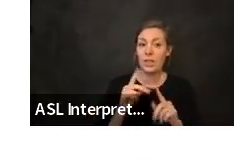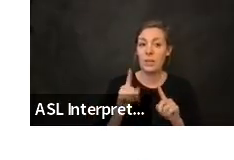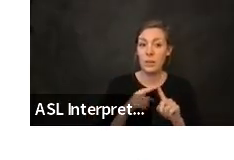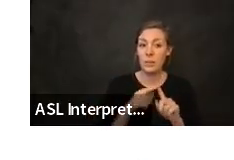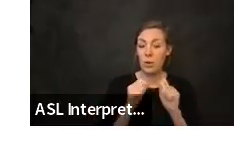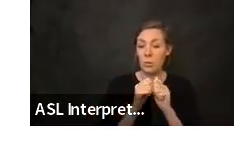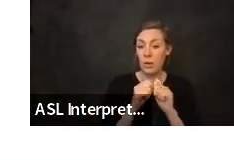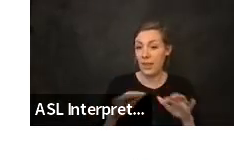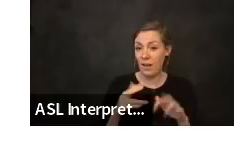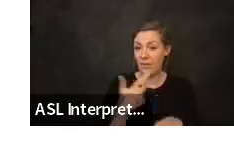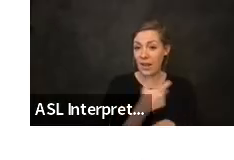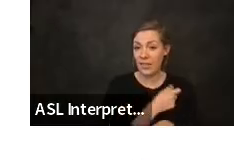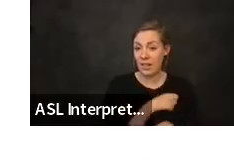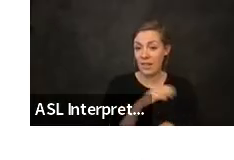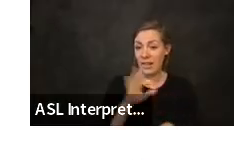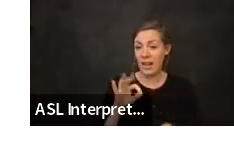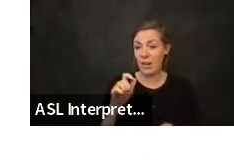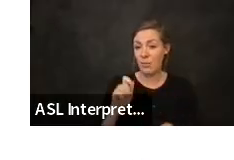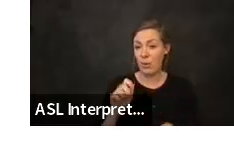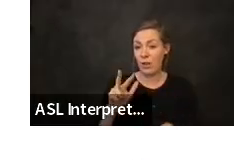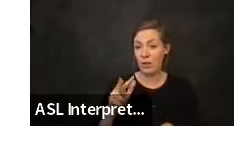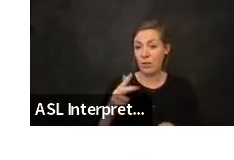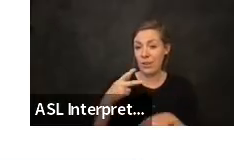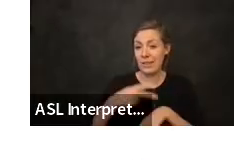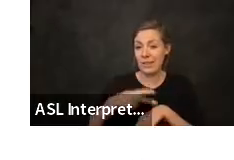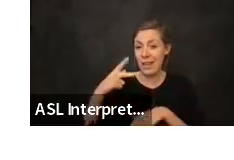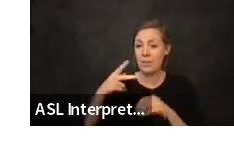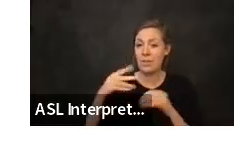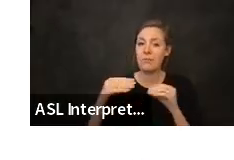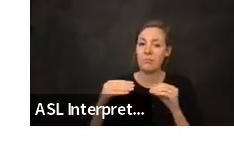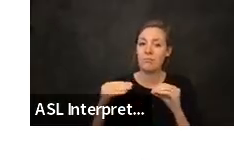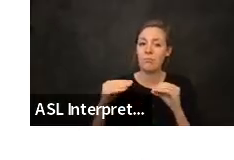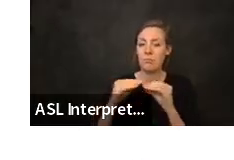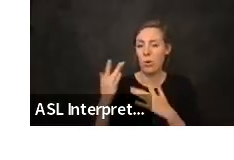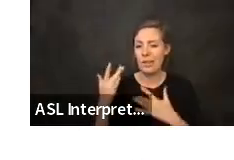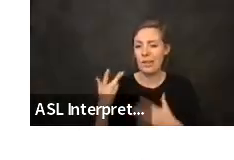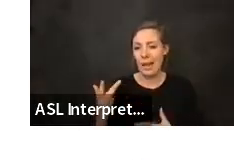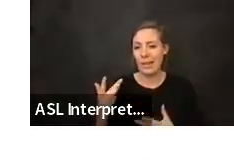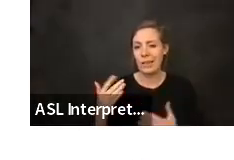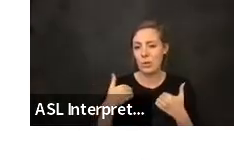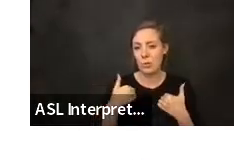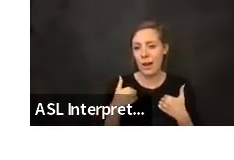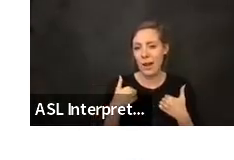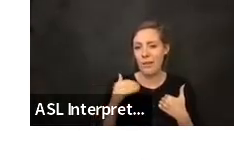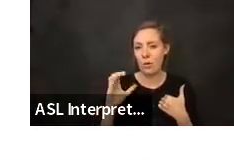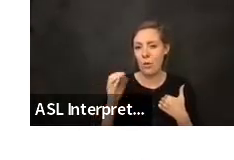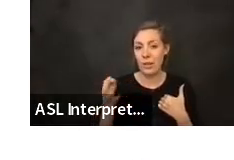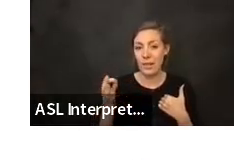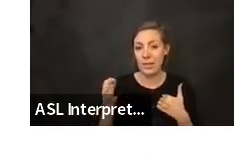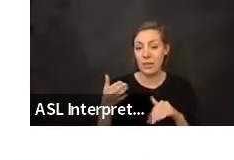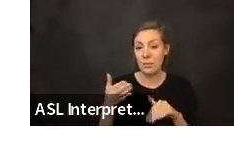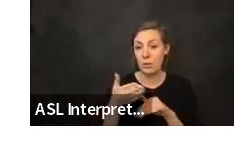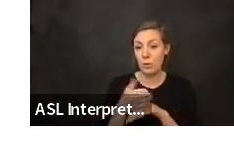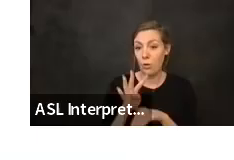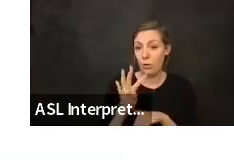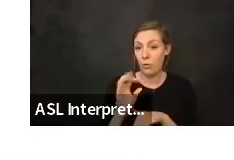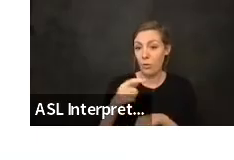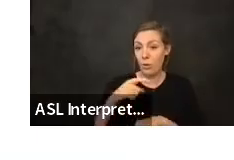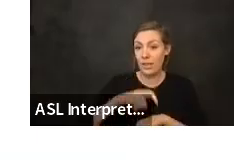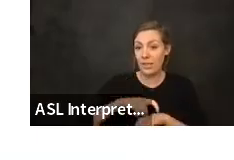are 9.3 times more likely to be infected with COVID-19, over 40 times more likely